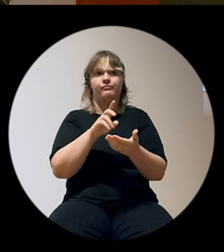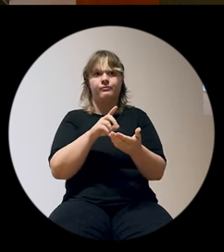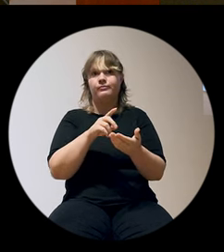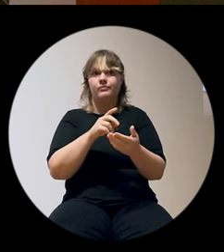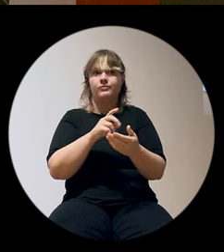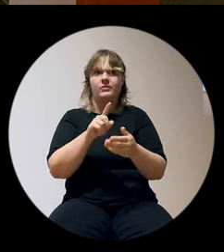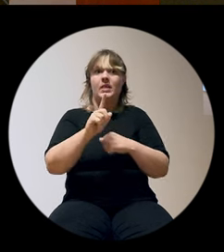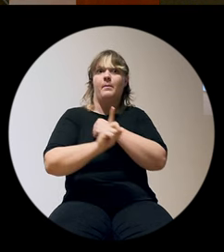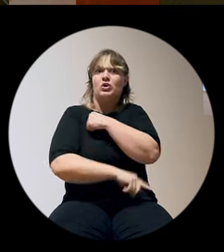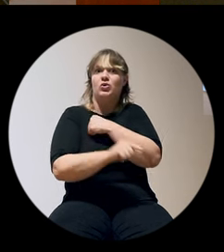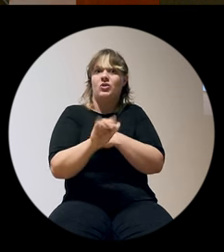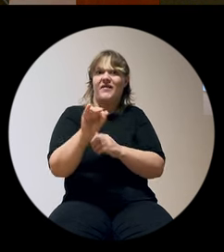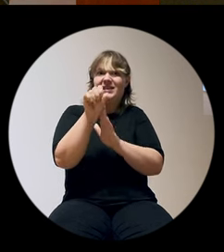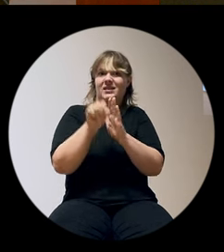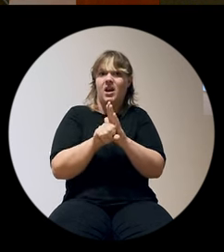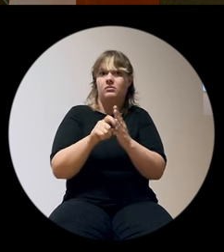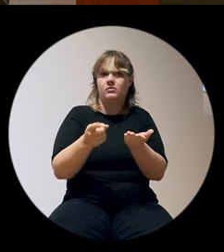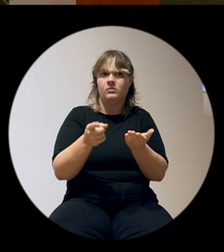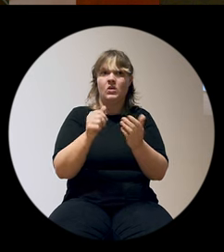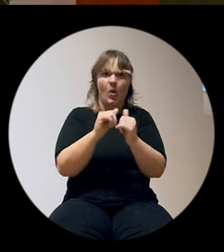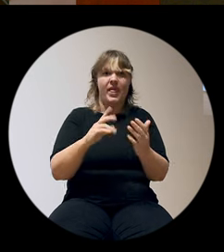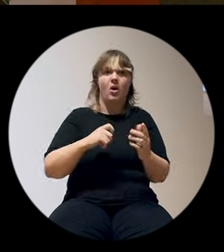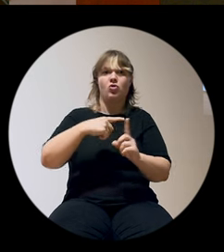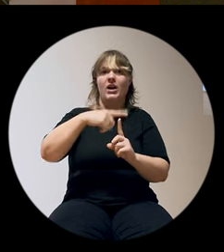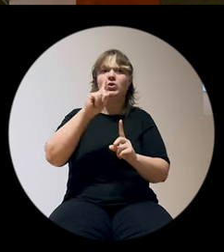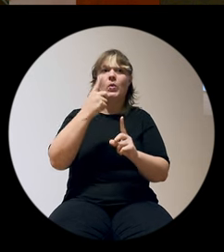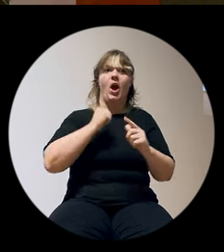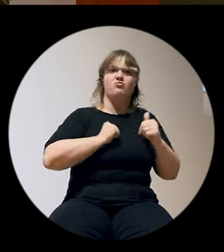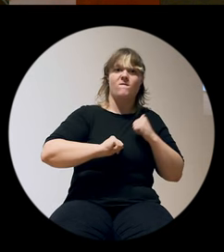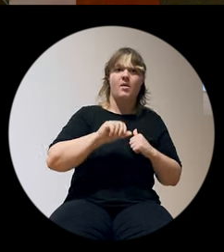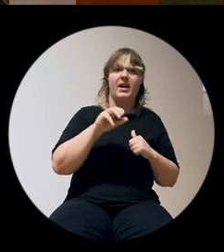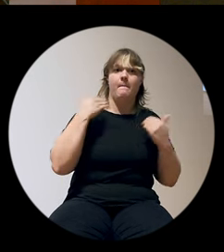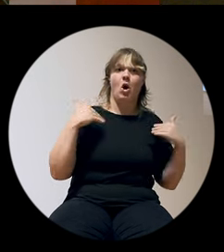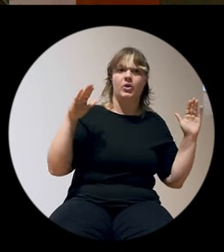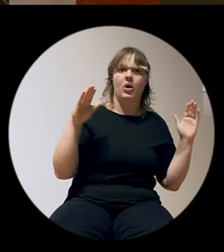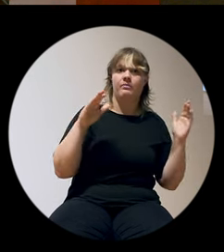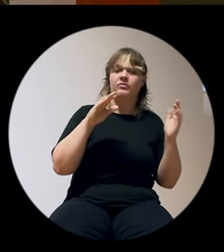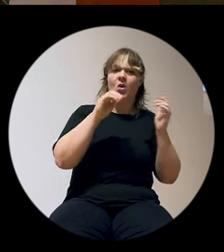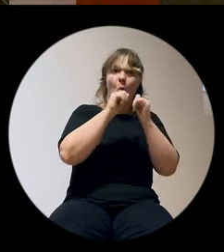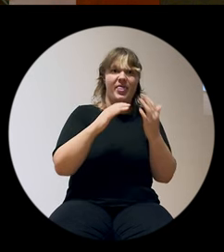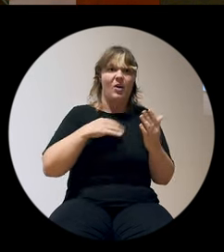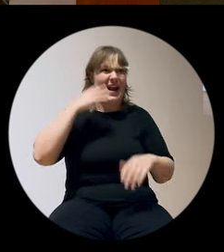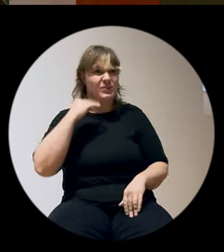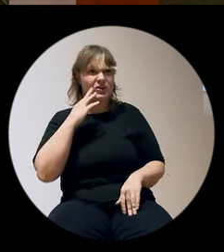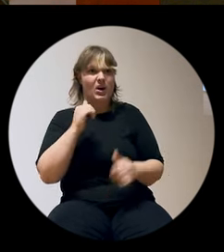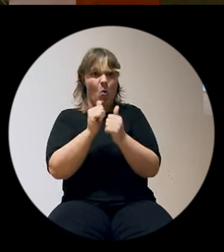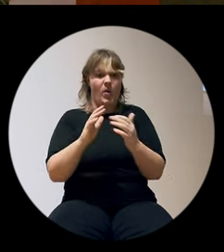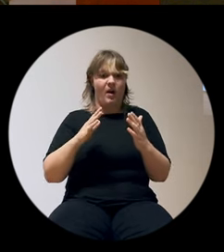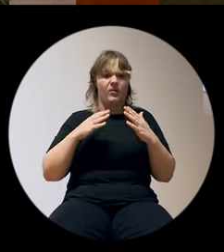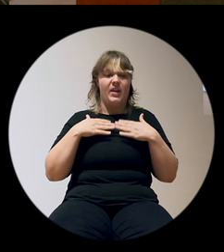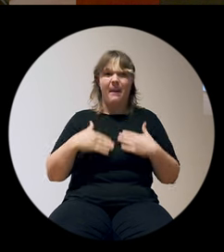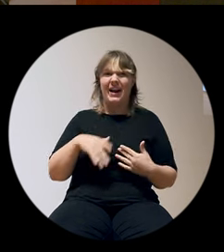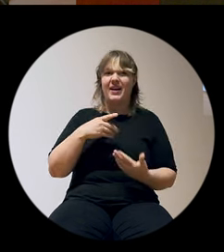benefit. Without a cross, the figure is only performing martyrdom, not experiencing it. Without a body, God complex is the regalia